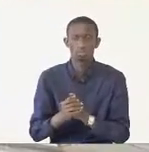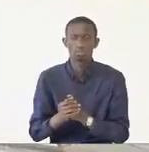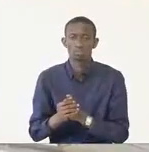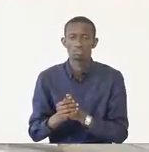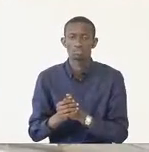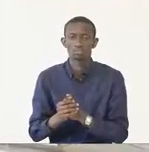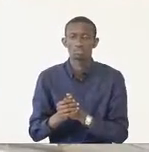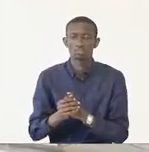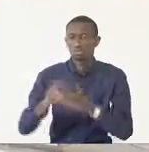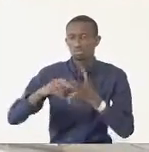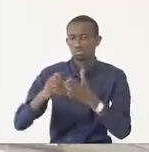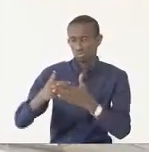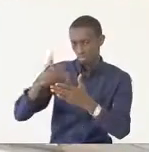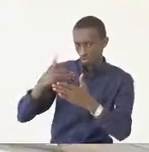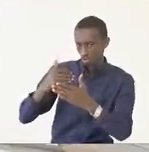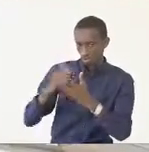and after.